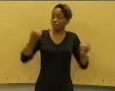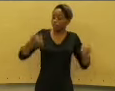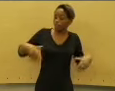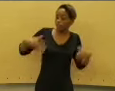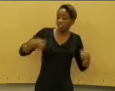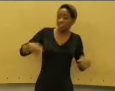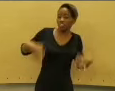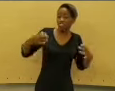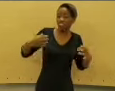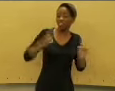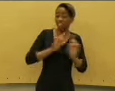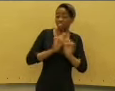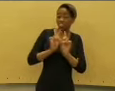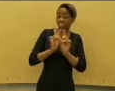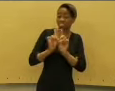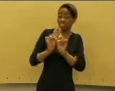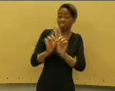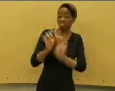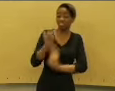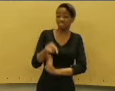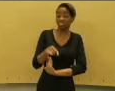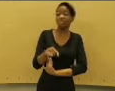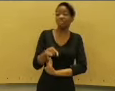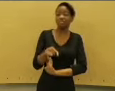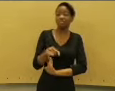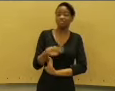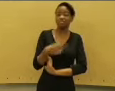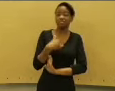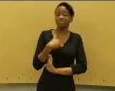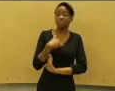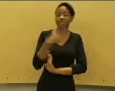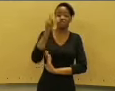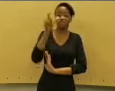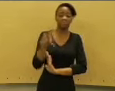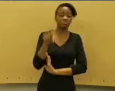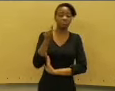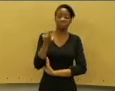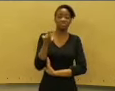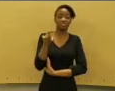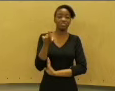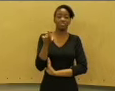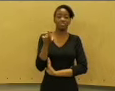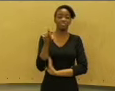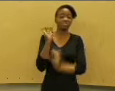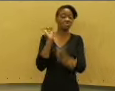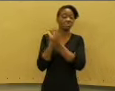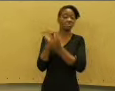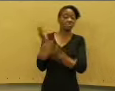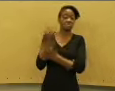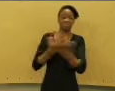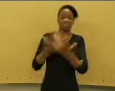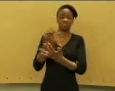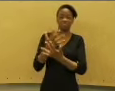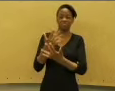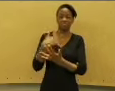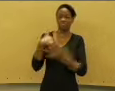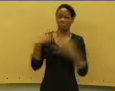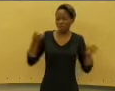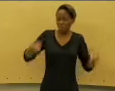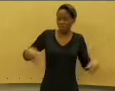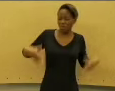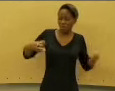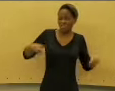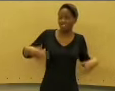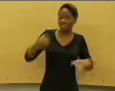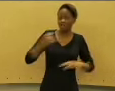you? Yeah, then I know that this is not the person that I'm needing to be talking to, because if you're going to ask me if I'm taking